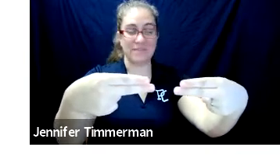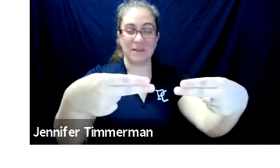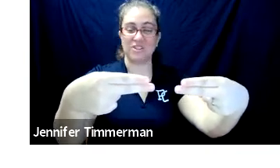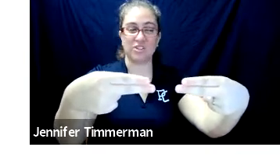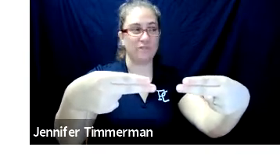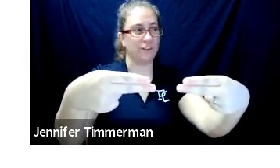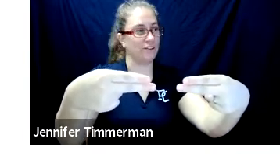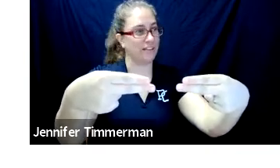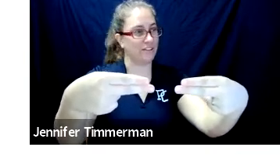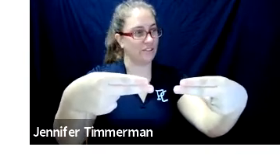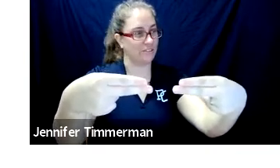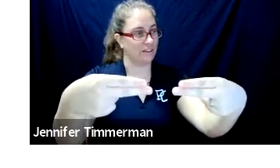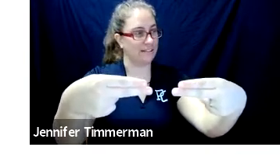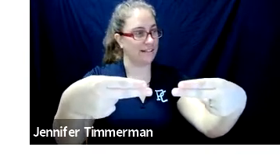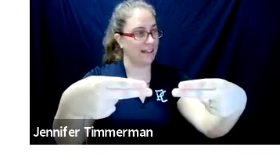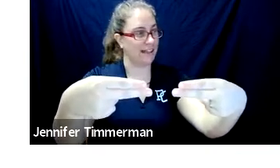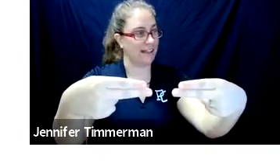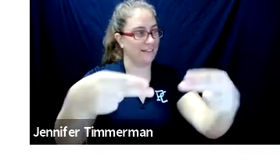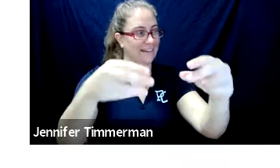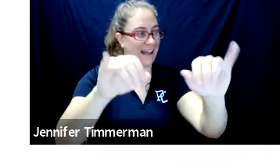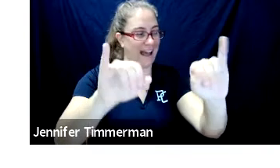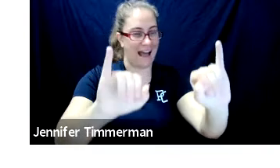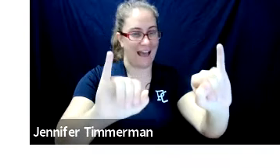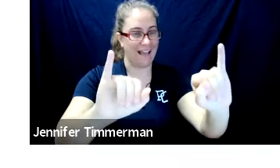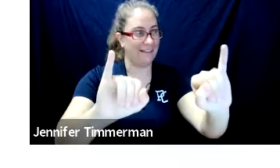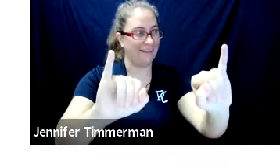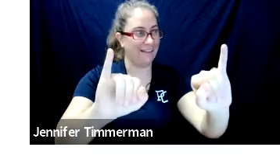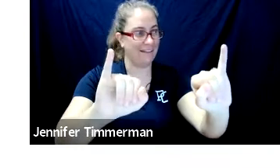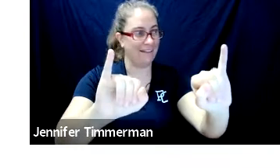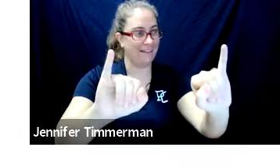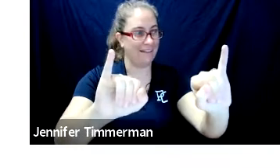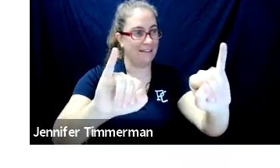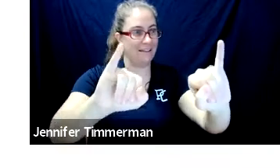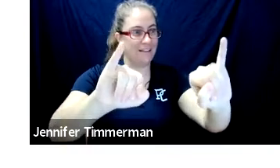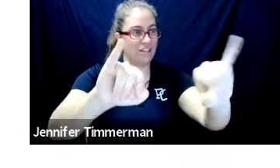yep, that one's just two fingers kind of turned on its side. Good. I,